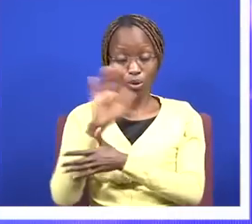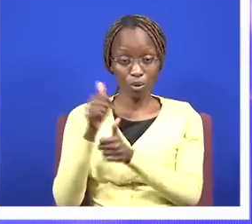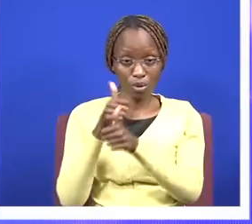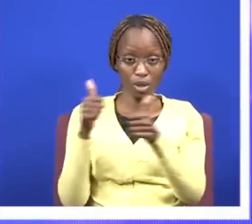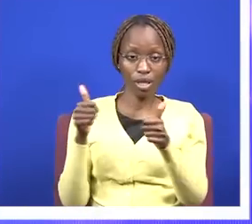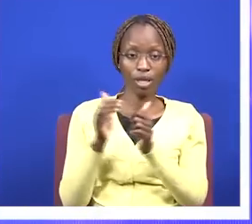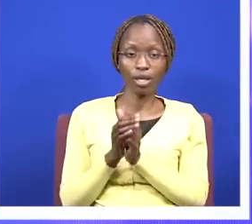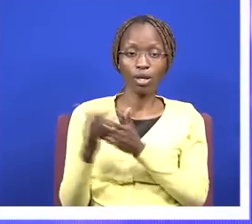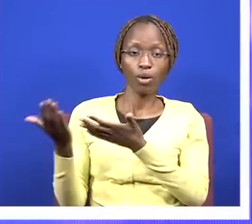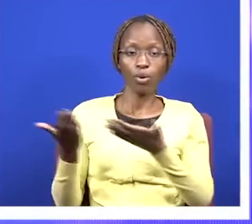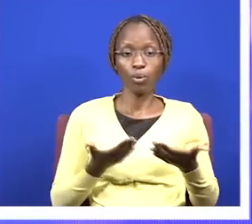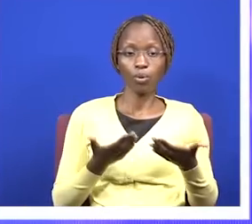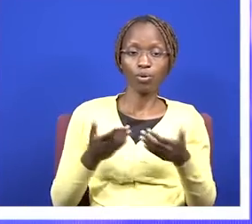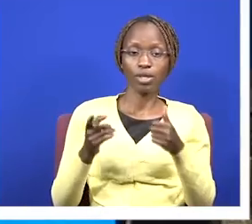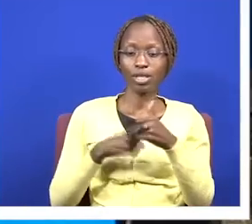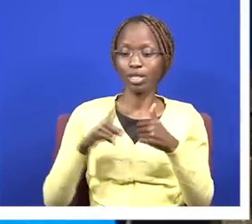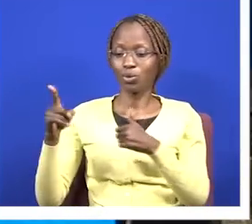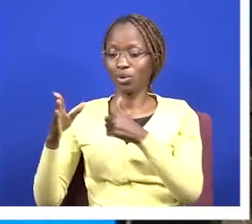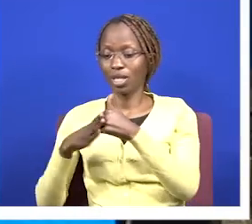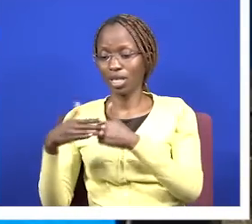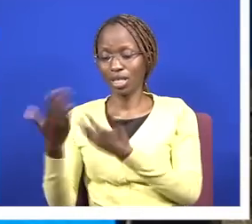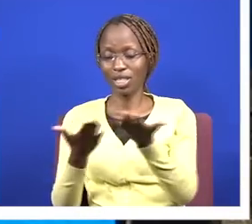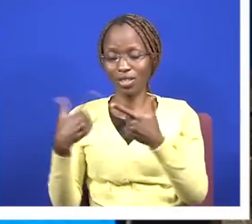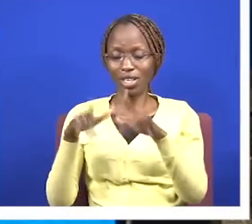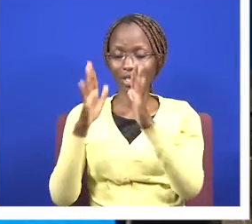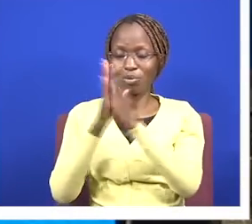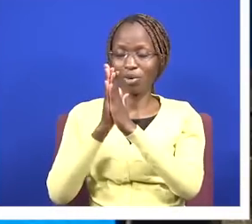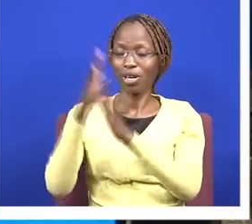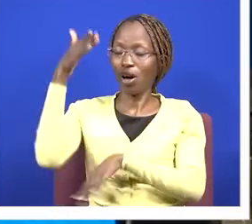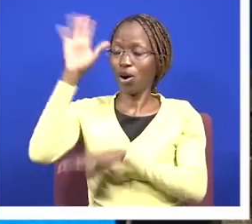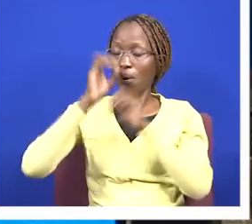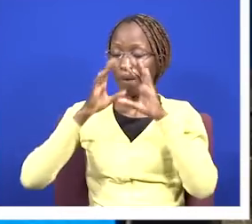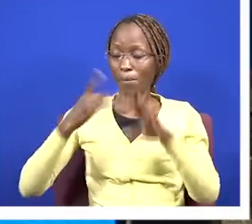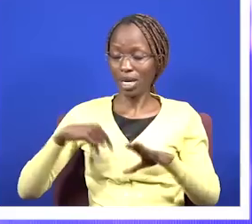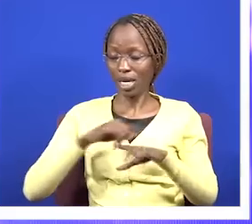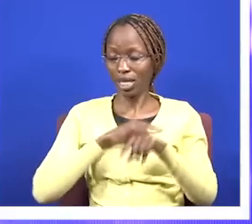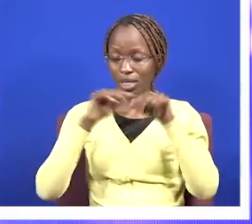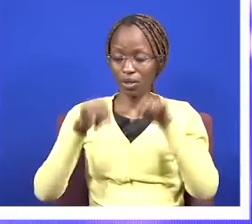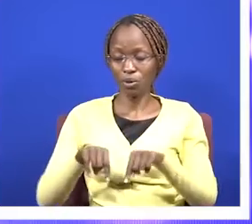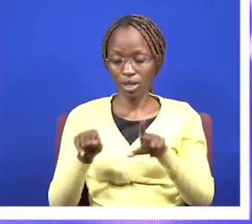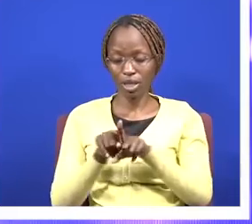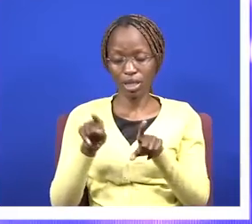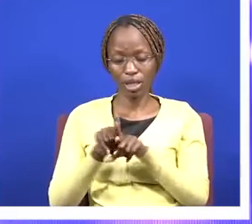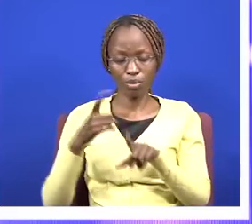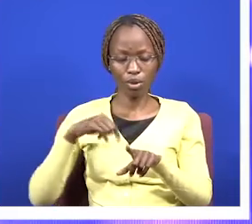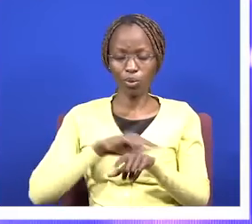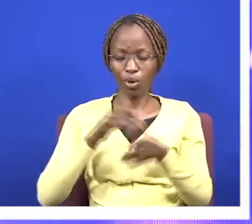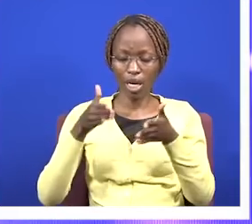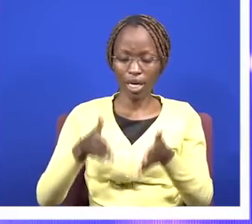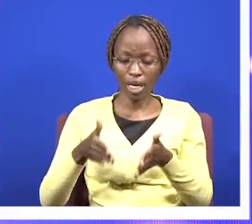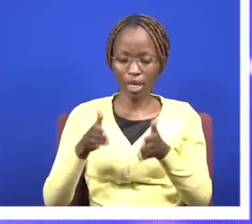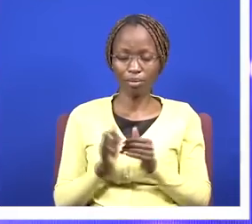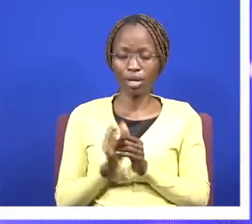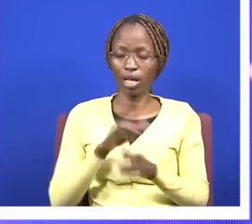kids. I hope you are doing well. Welcome to 69 service. Let's pray. Oh God, bless us this day as we